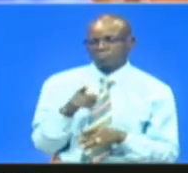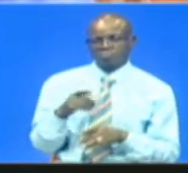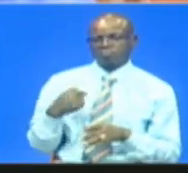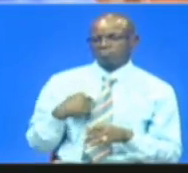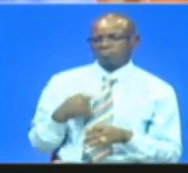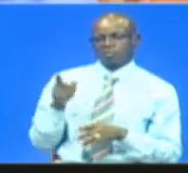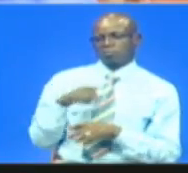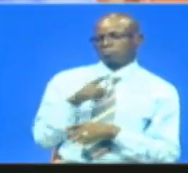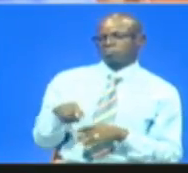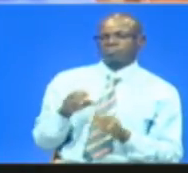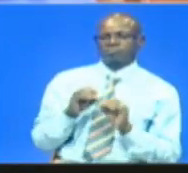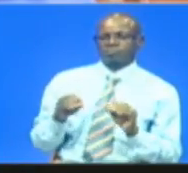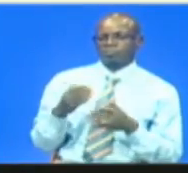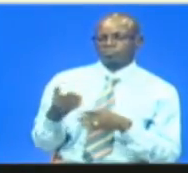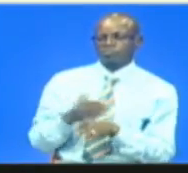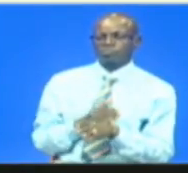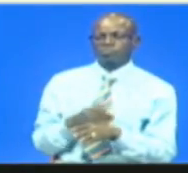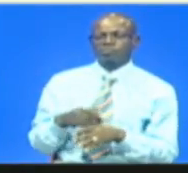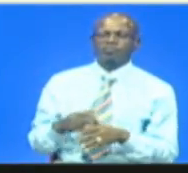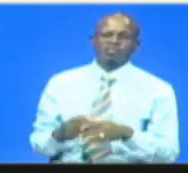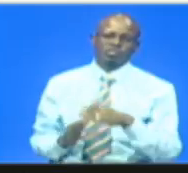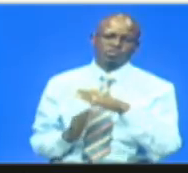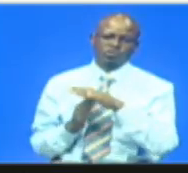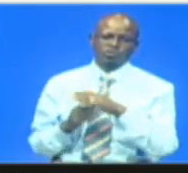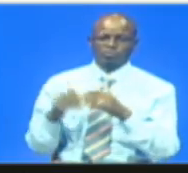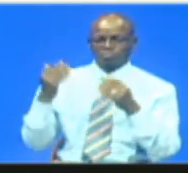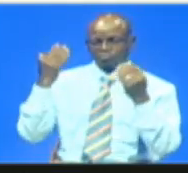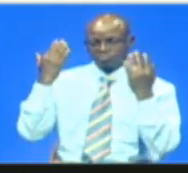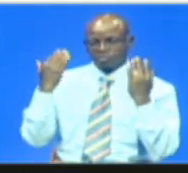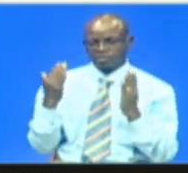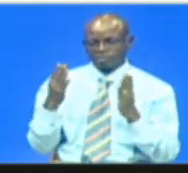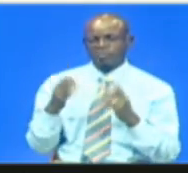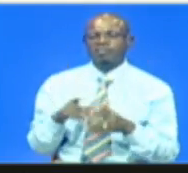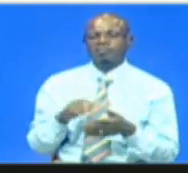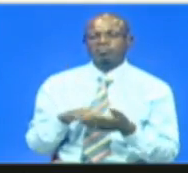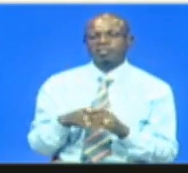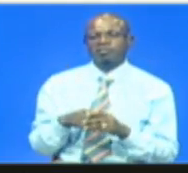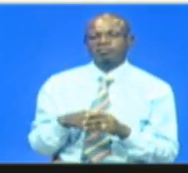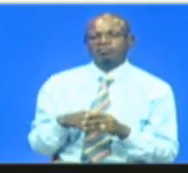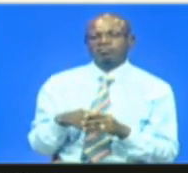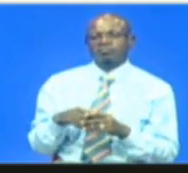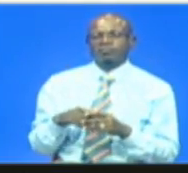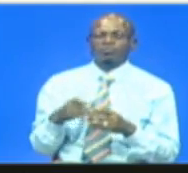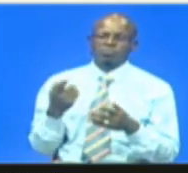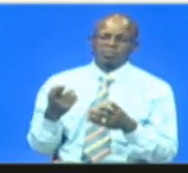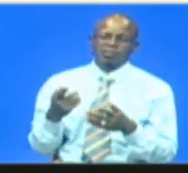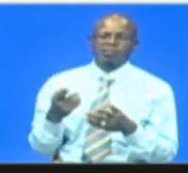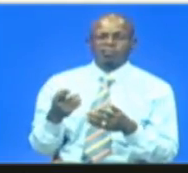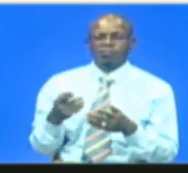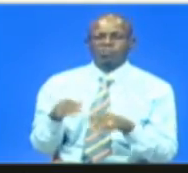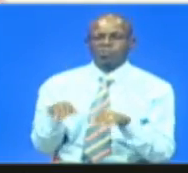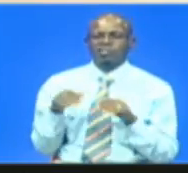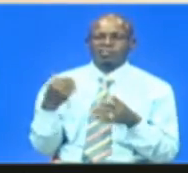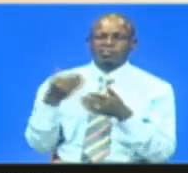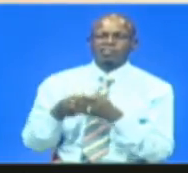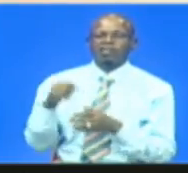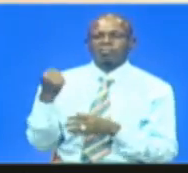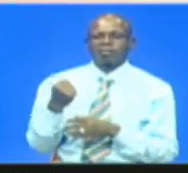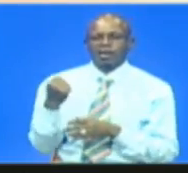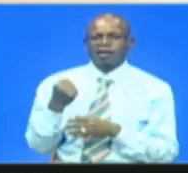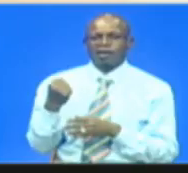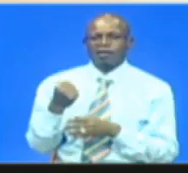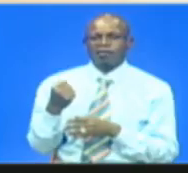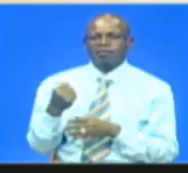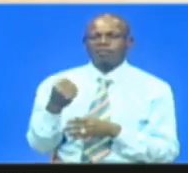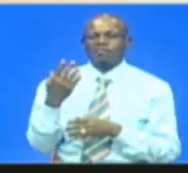the senior chief magistrate. He will remain in custody until the 6th of May when the court will determine his bail application. He was arrested on